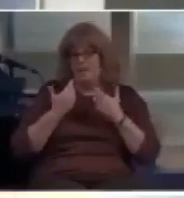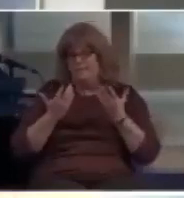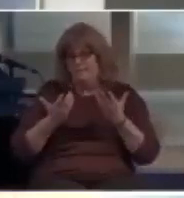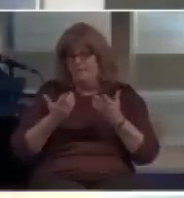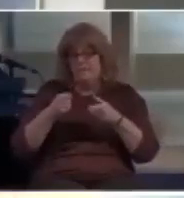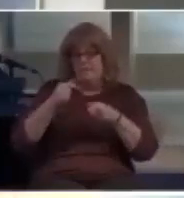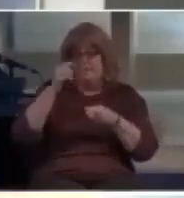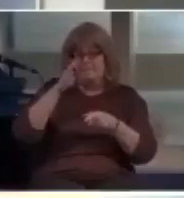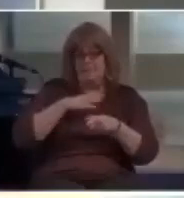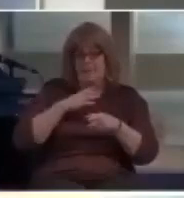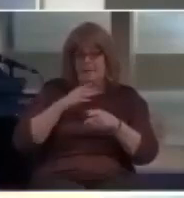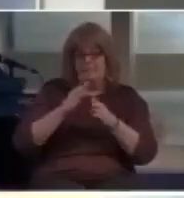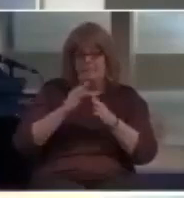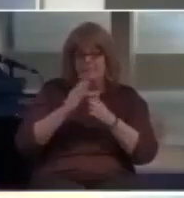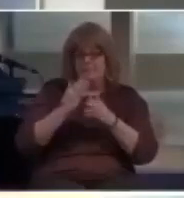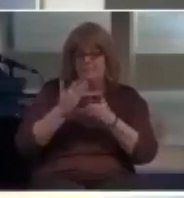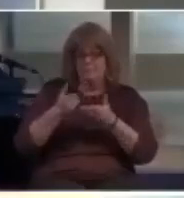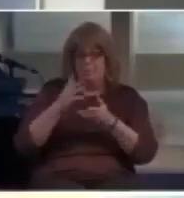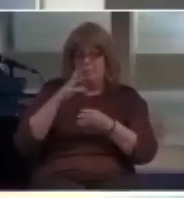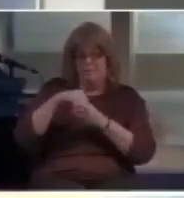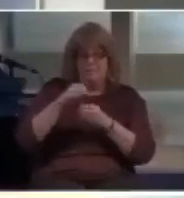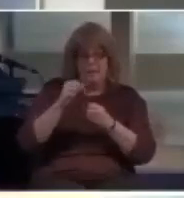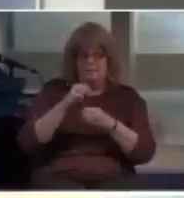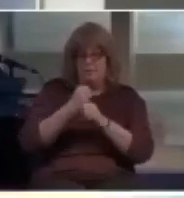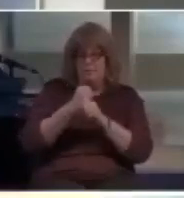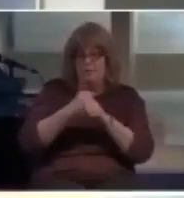man will somehow have a hand in that.